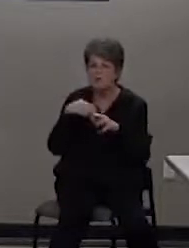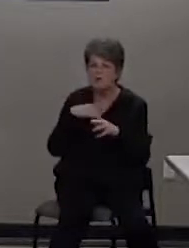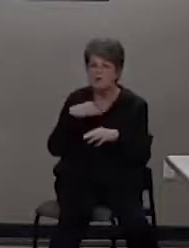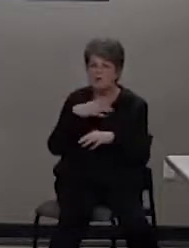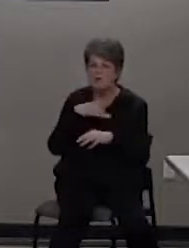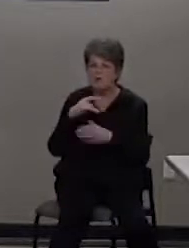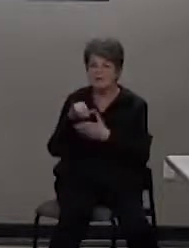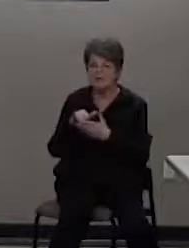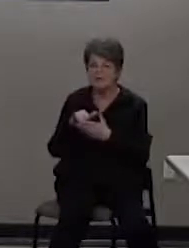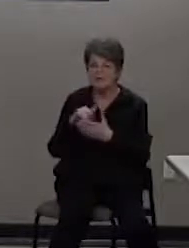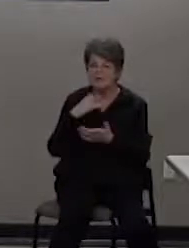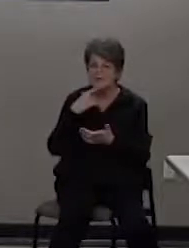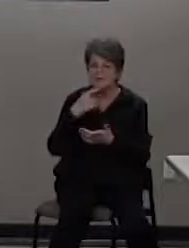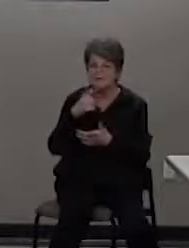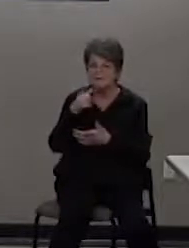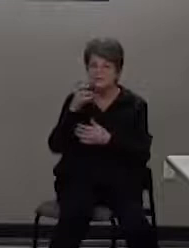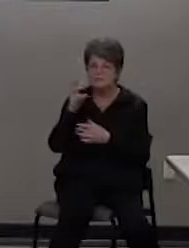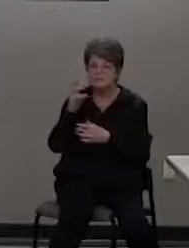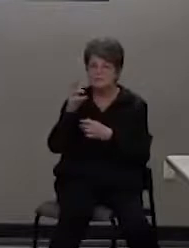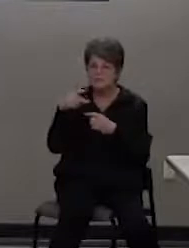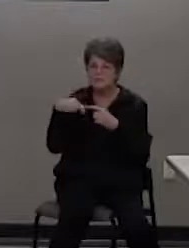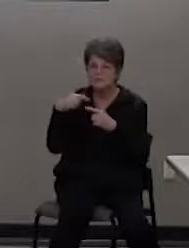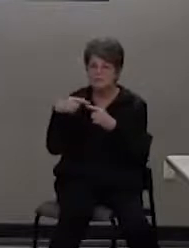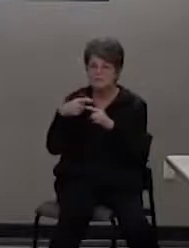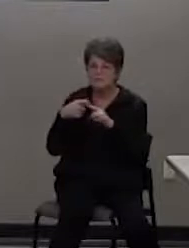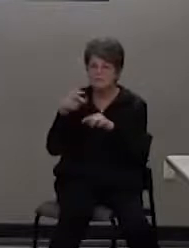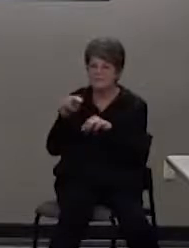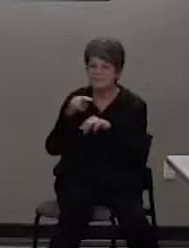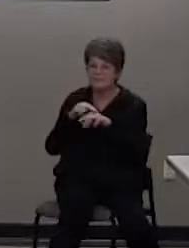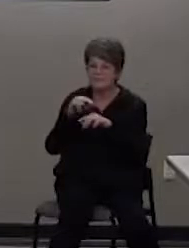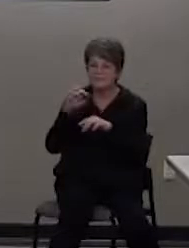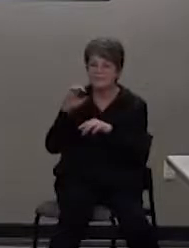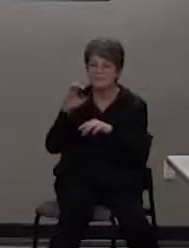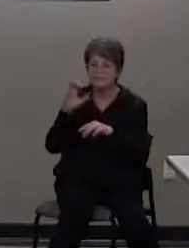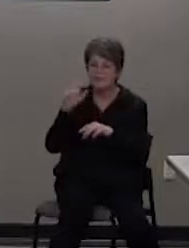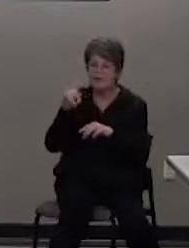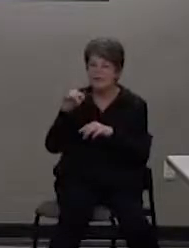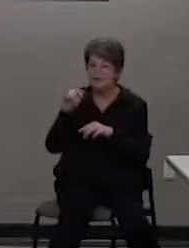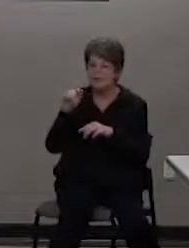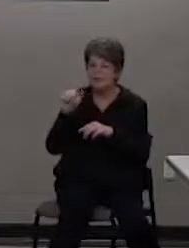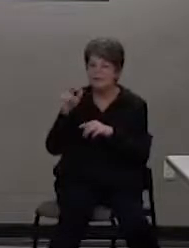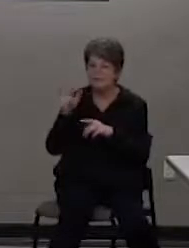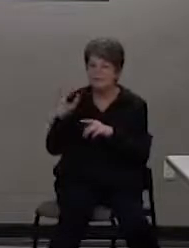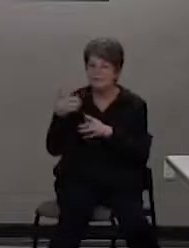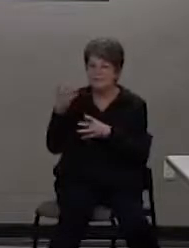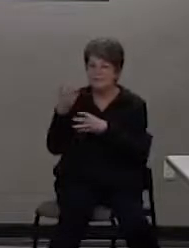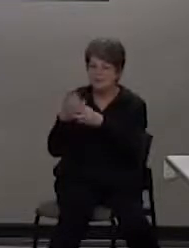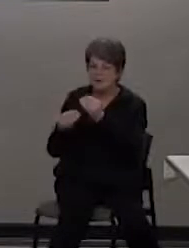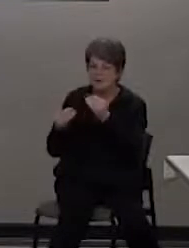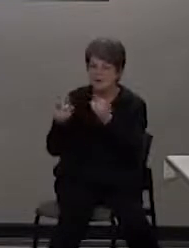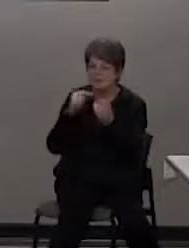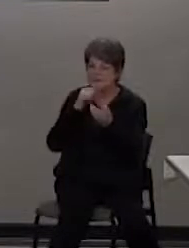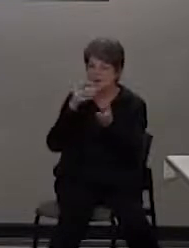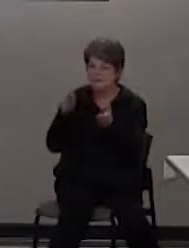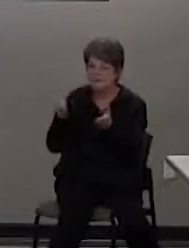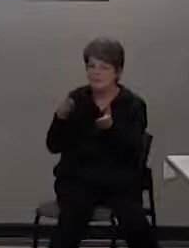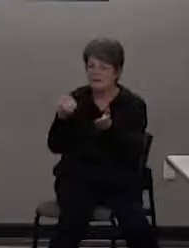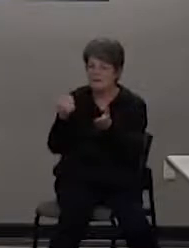And I said, you're 6 miles from the nation's capital. That doesn't exist anymore. That paradigm that ship has